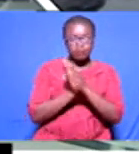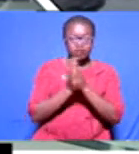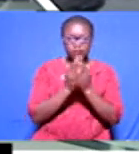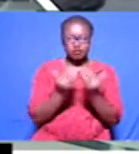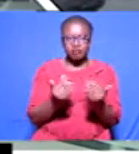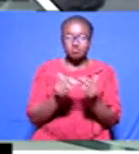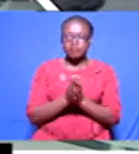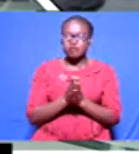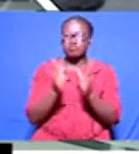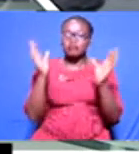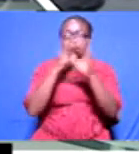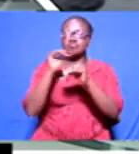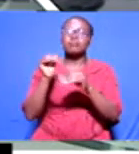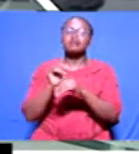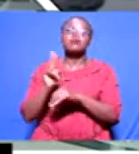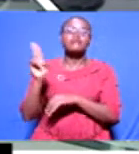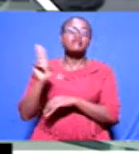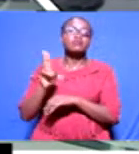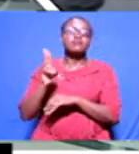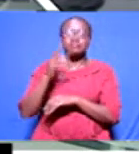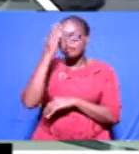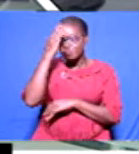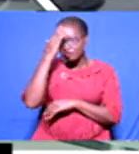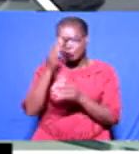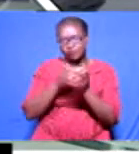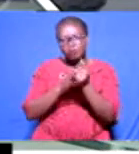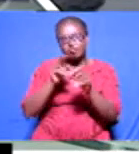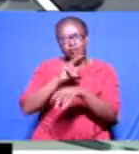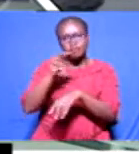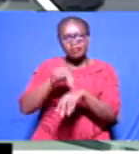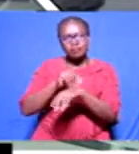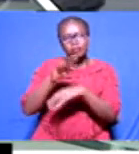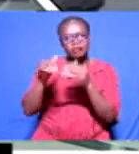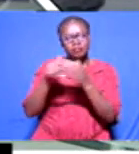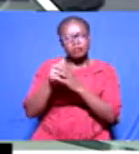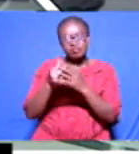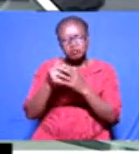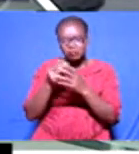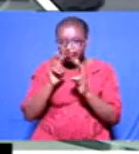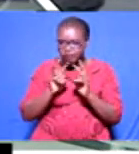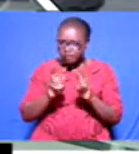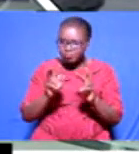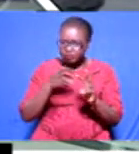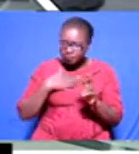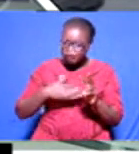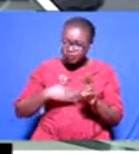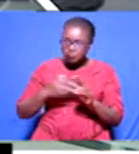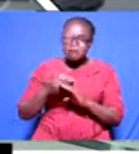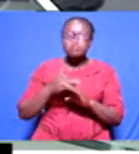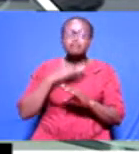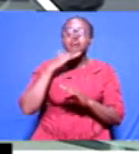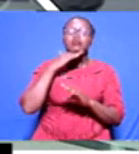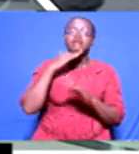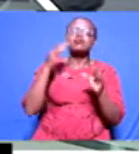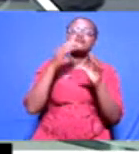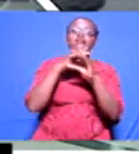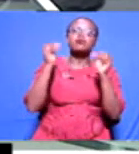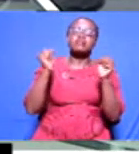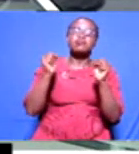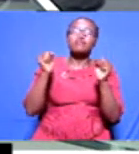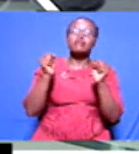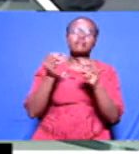President Uhuru Kenyatta Monday led the nation in the viewing of the body of the late former President Emilio Mwai